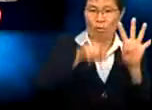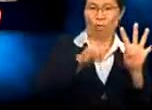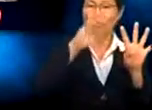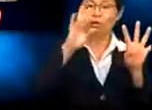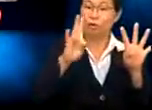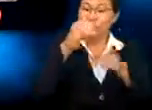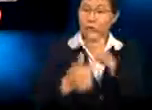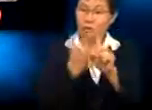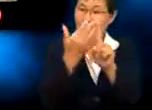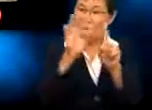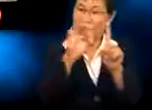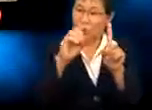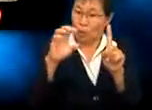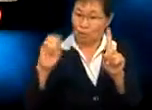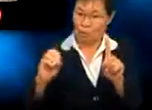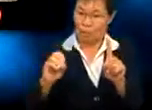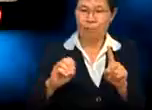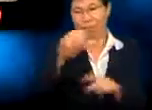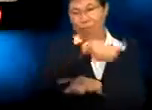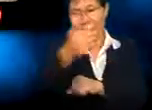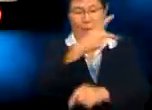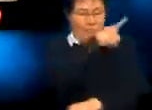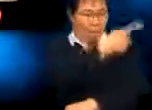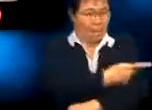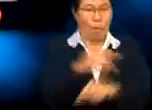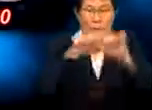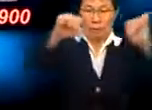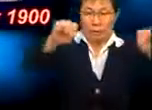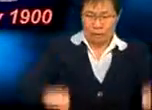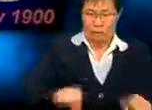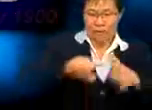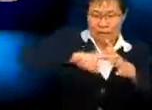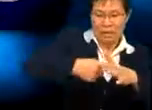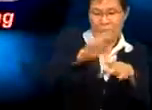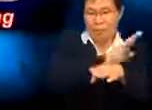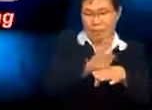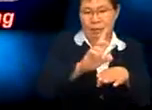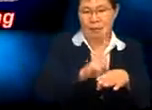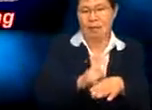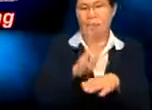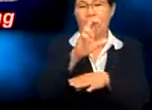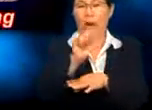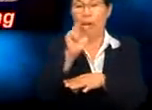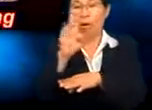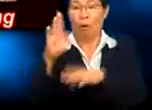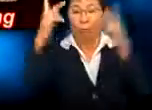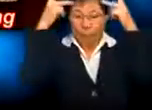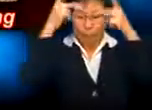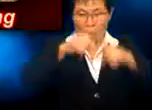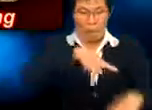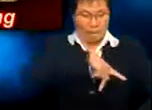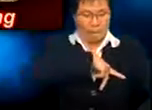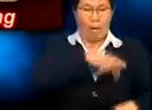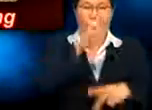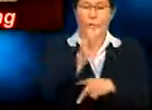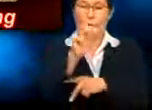of July 1900, another power station began operating in Raub, Pahang. It was owned